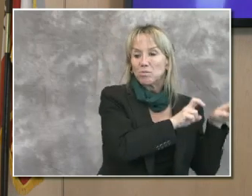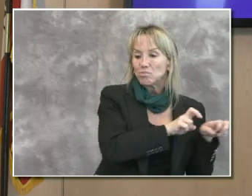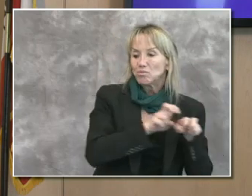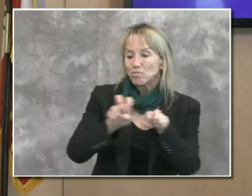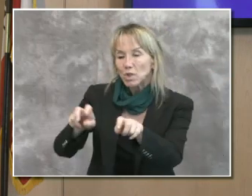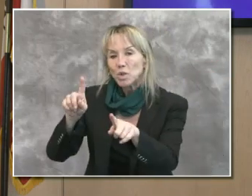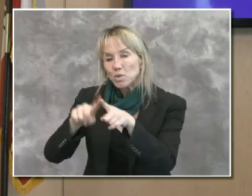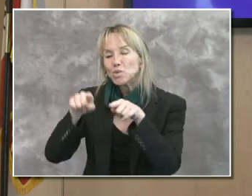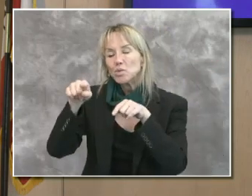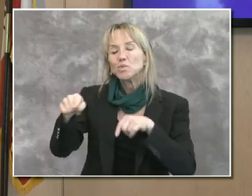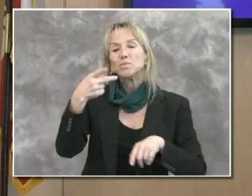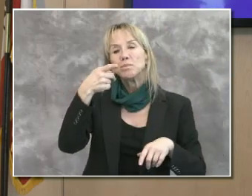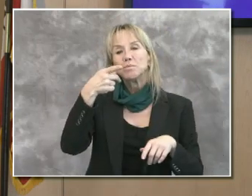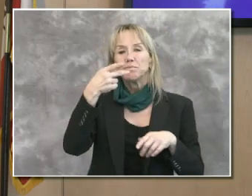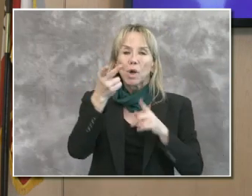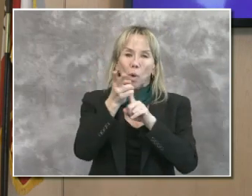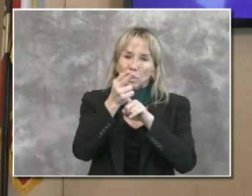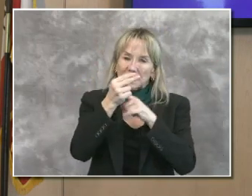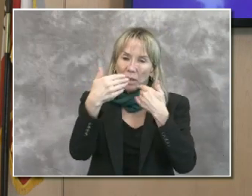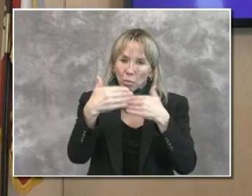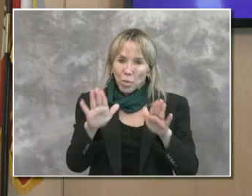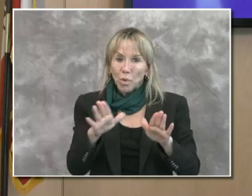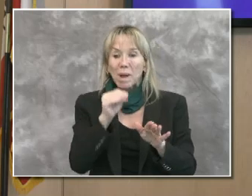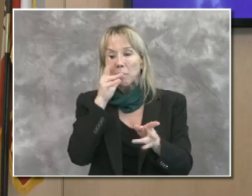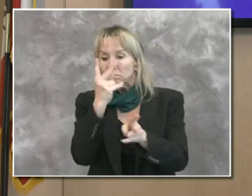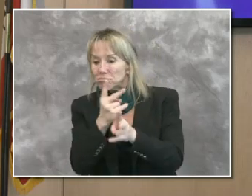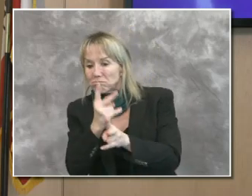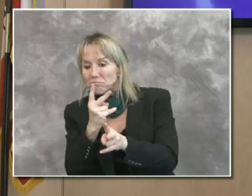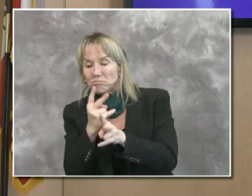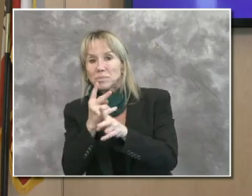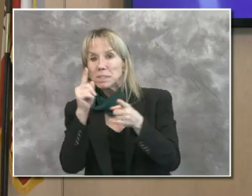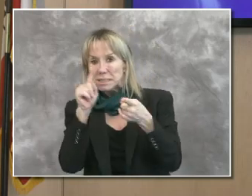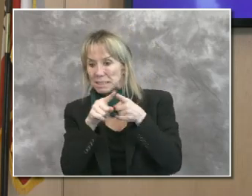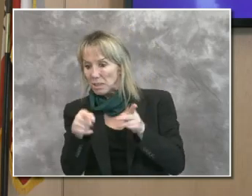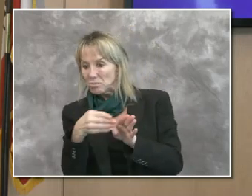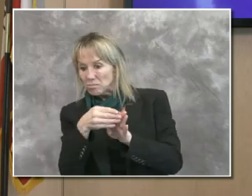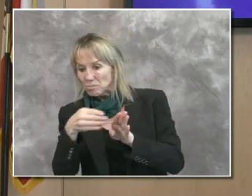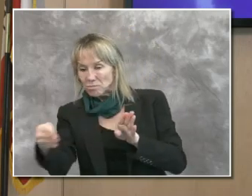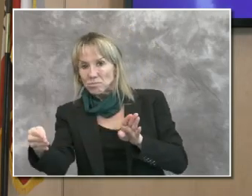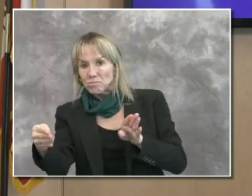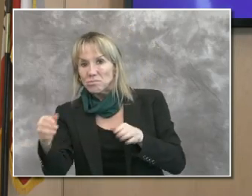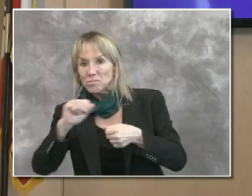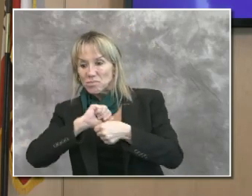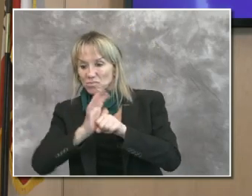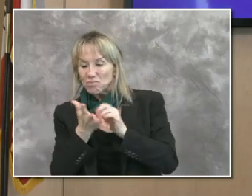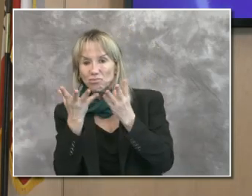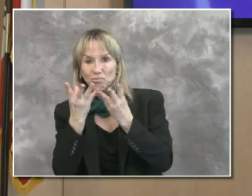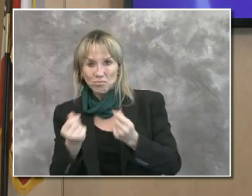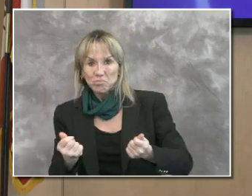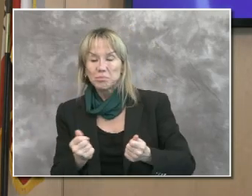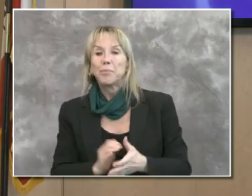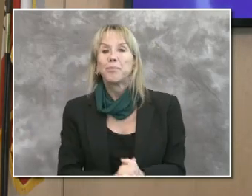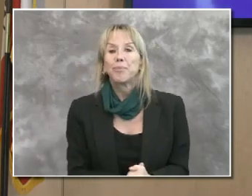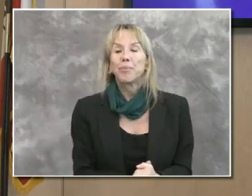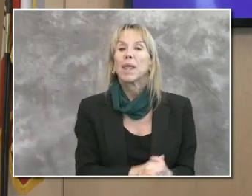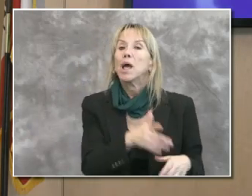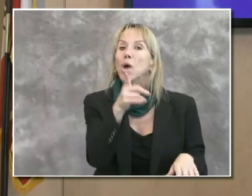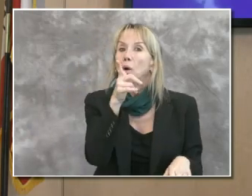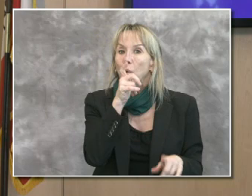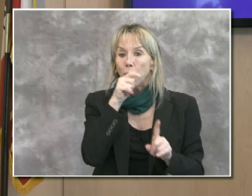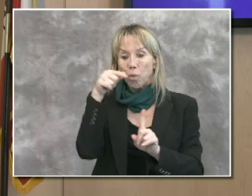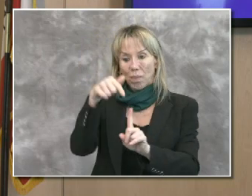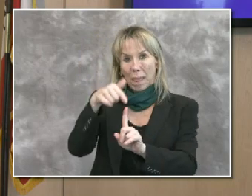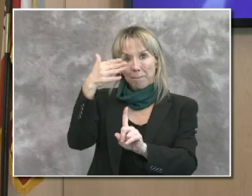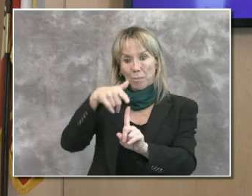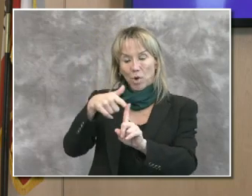room, and additional care for the duration of their episode with COVID-19. Any individual who had been in contact